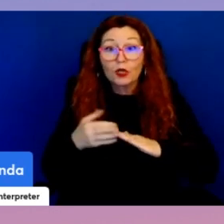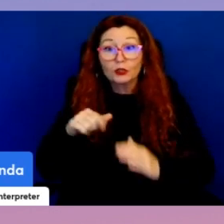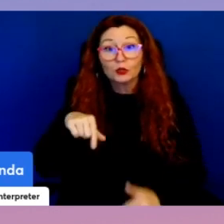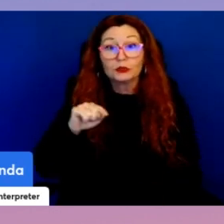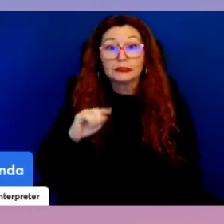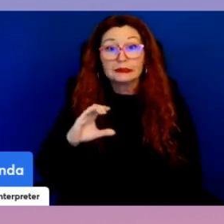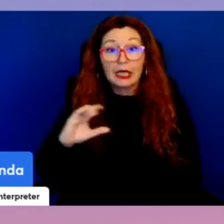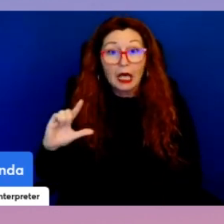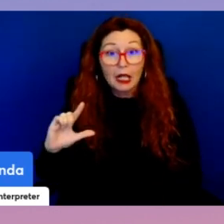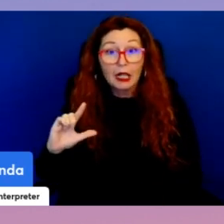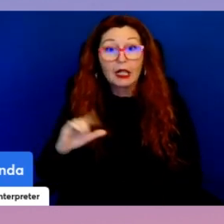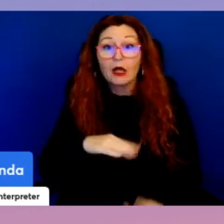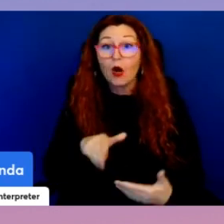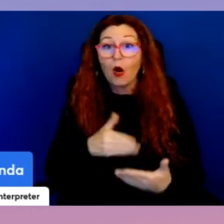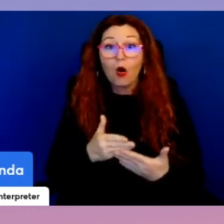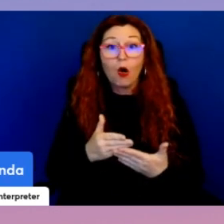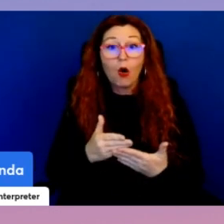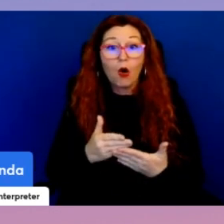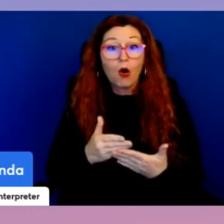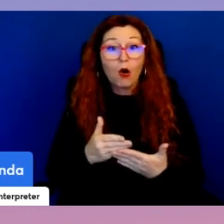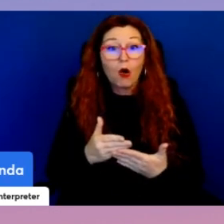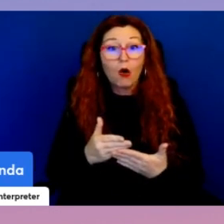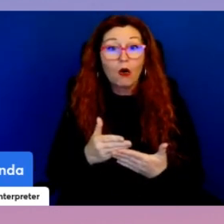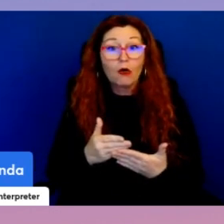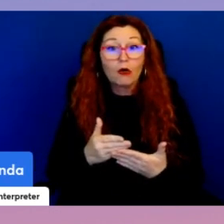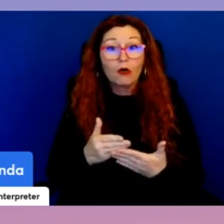all, I see that I am